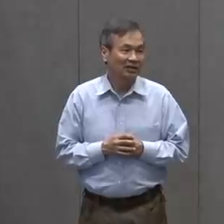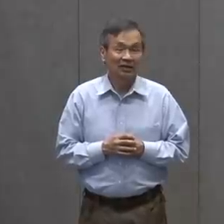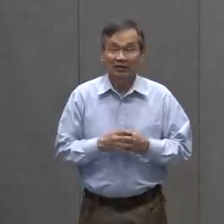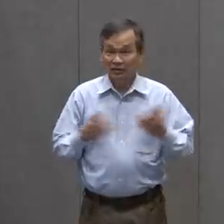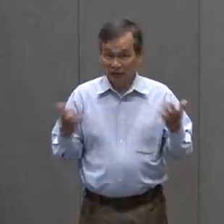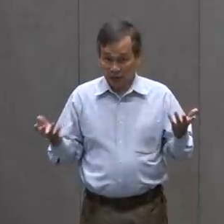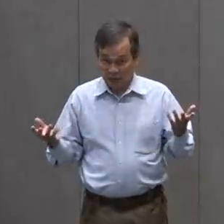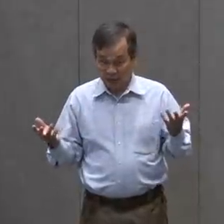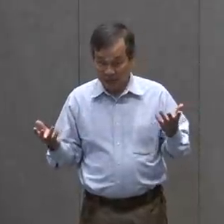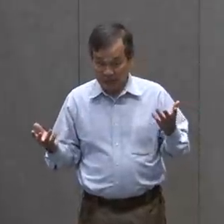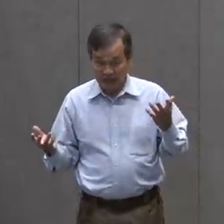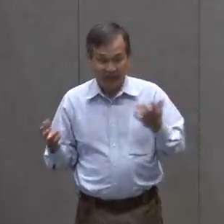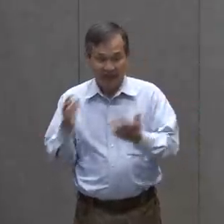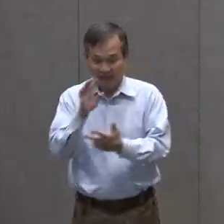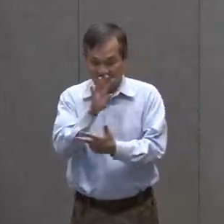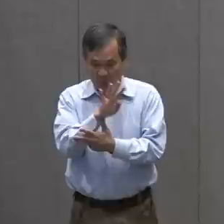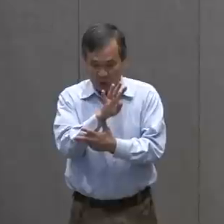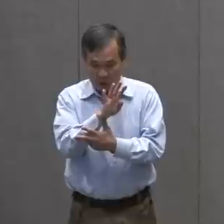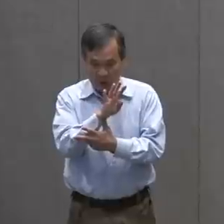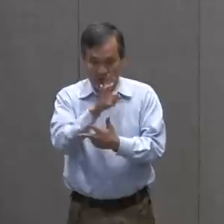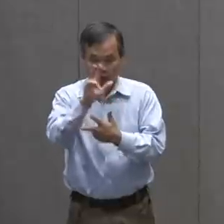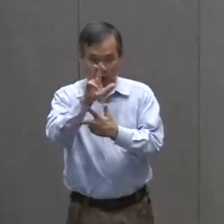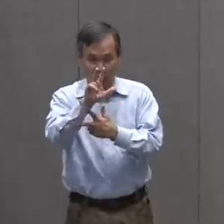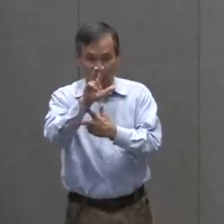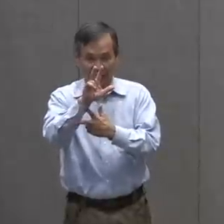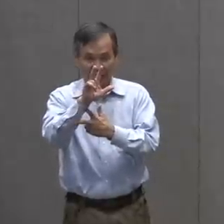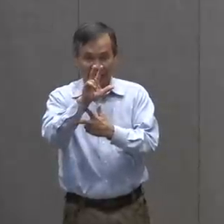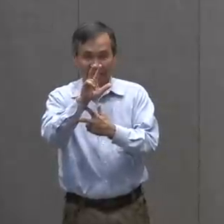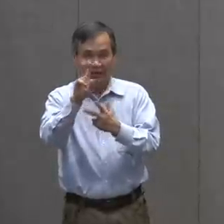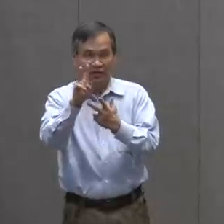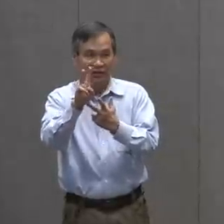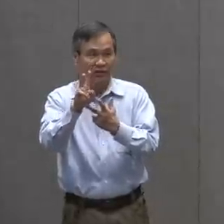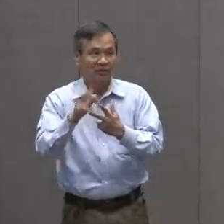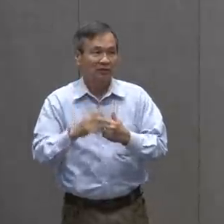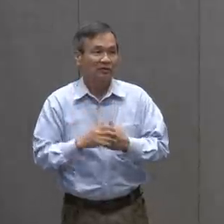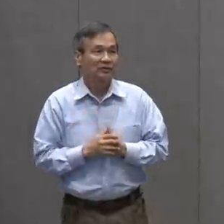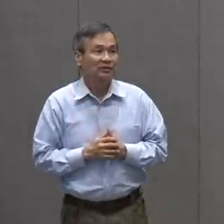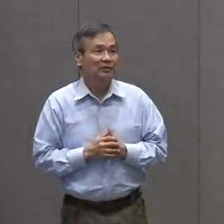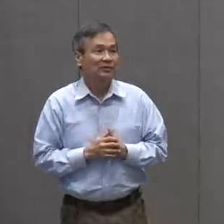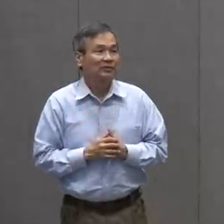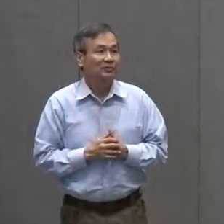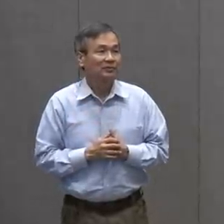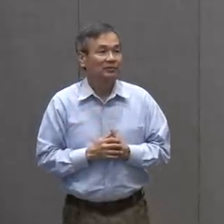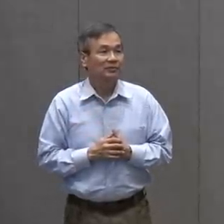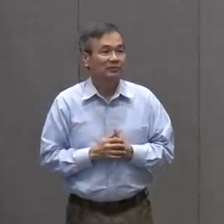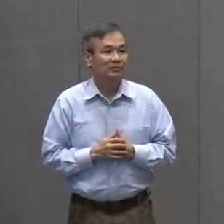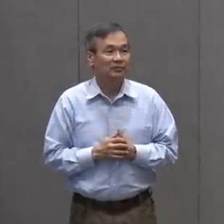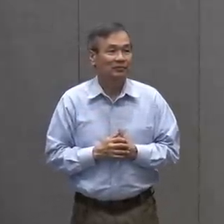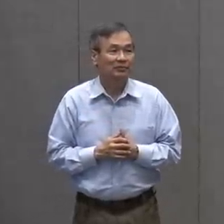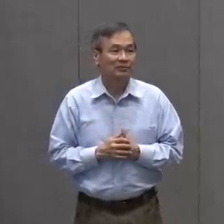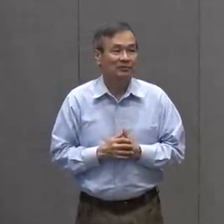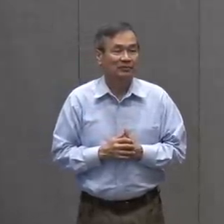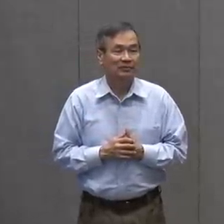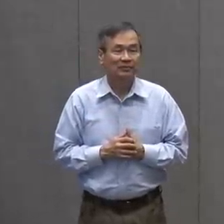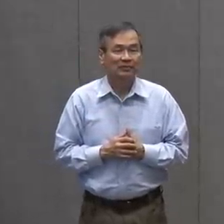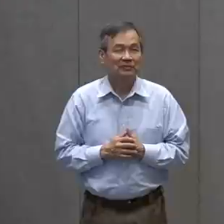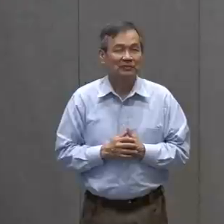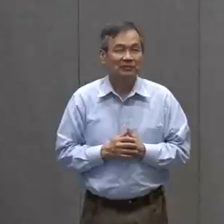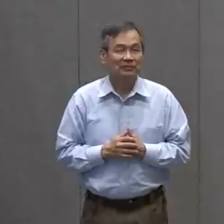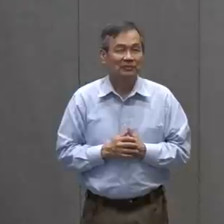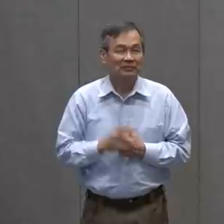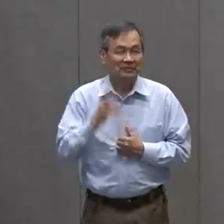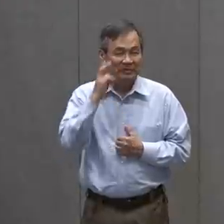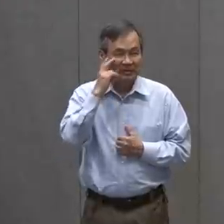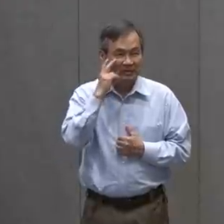so 4, 3, and 2. Let's think about this one. Okay, how can I get there?